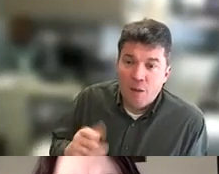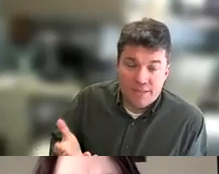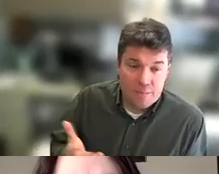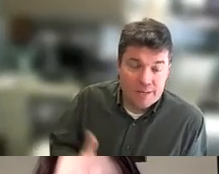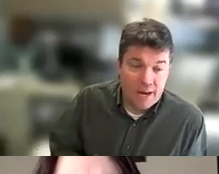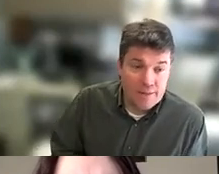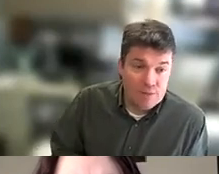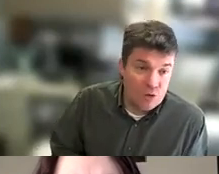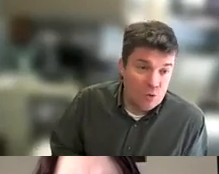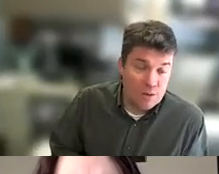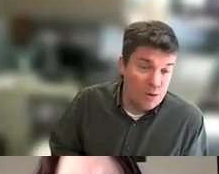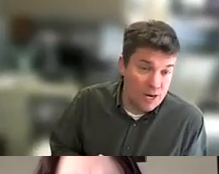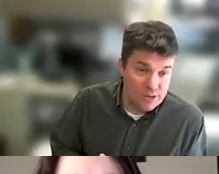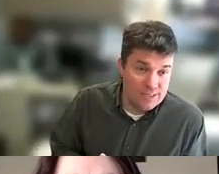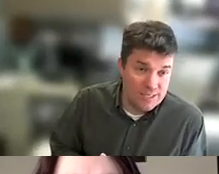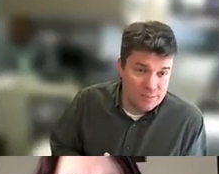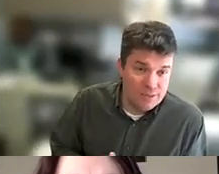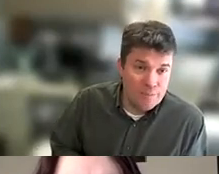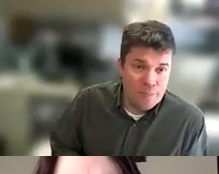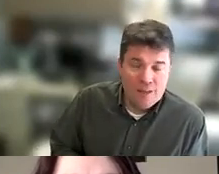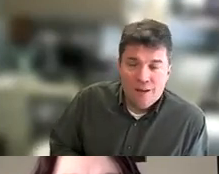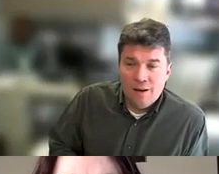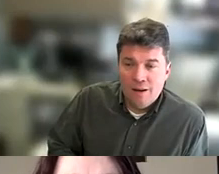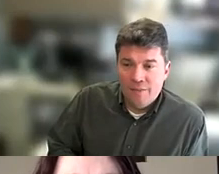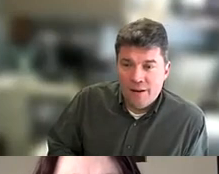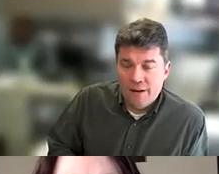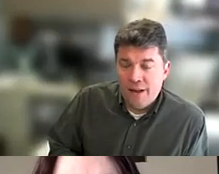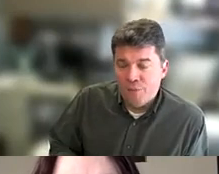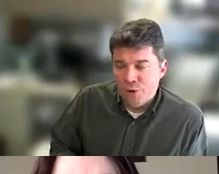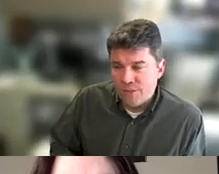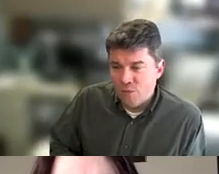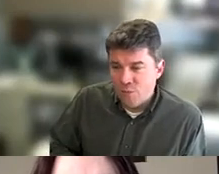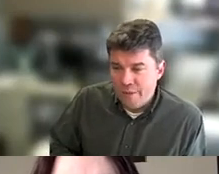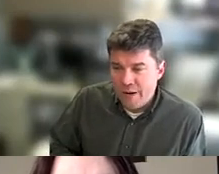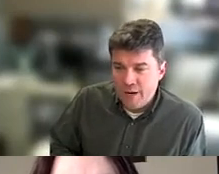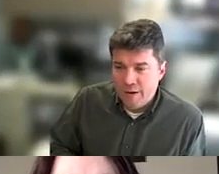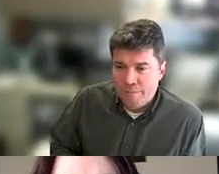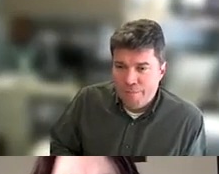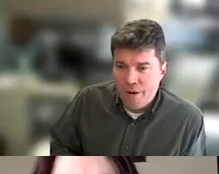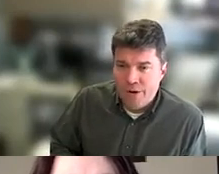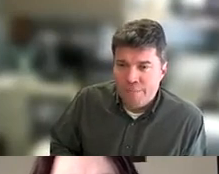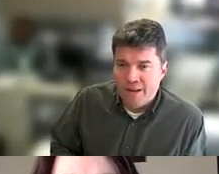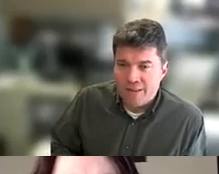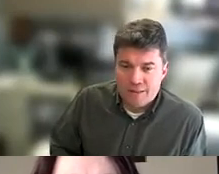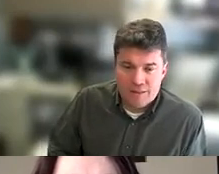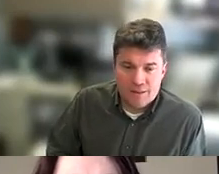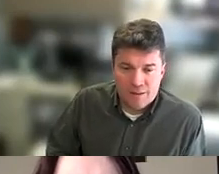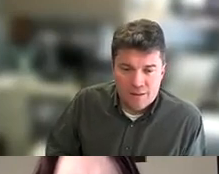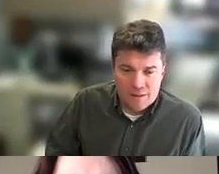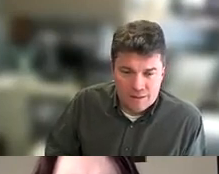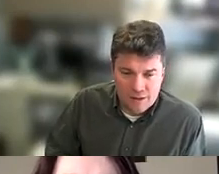She can help set up a time to do a communication assessment. And then the other person would be Mary